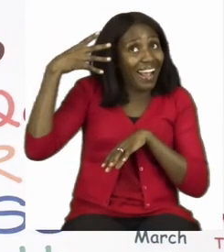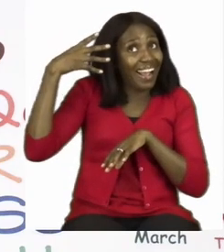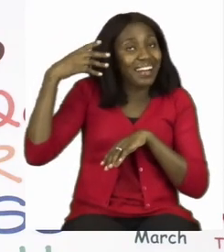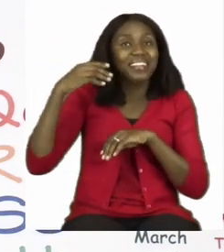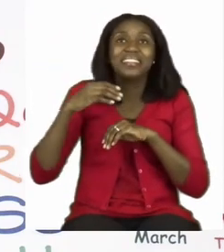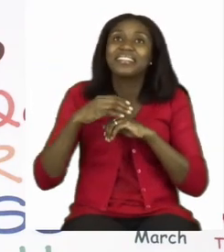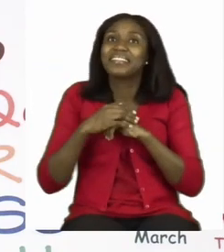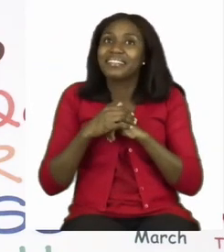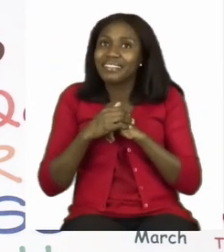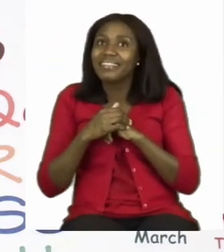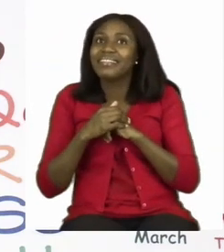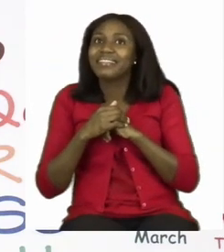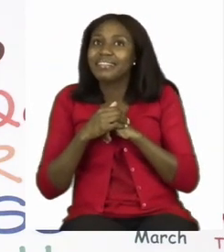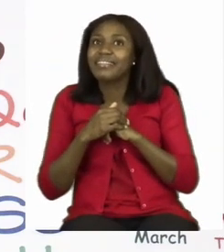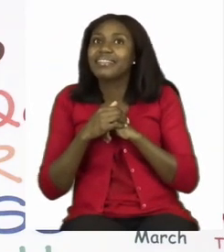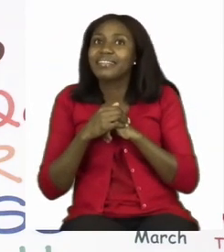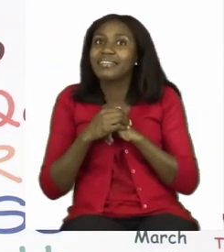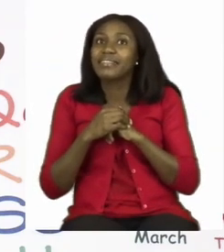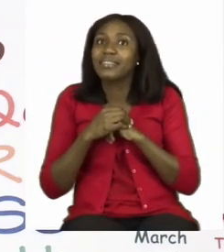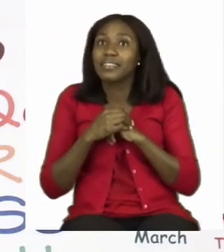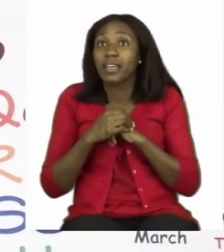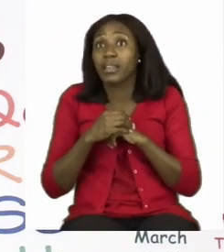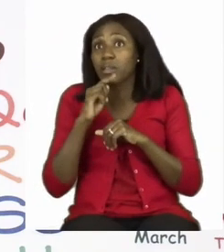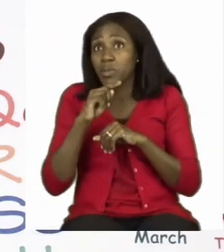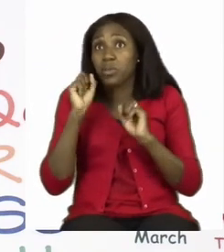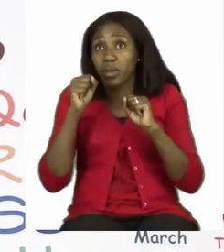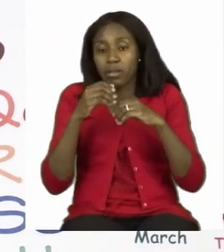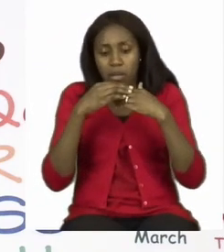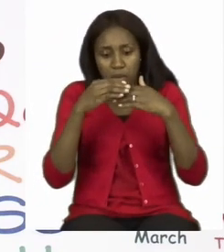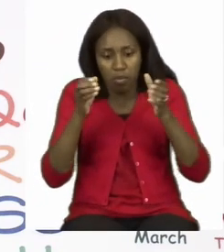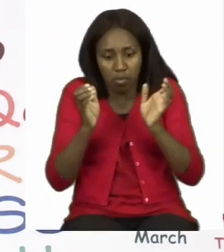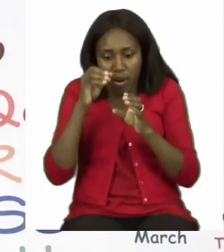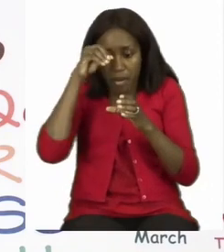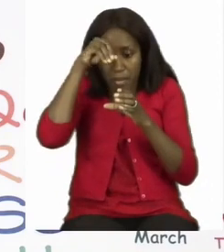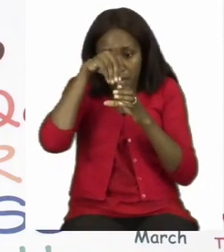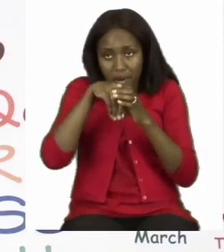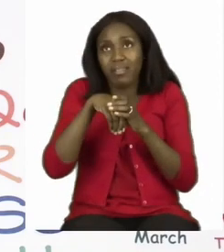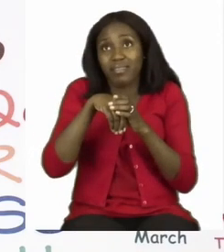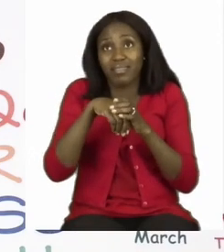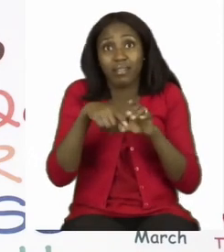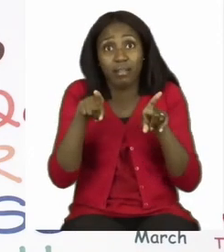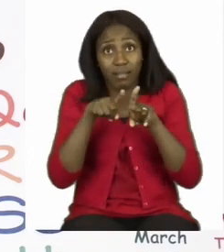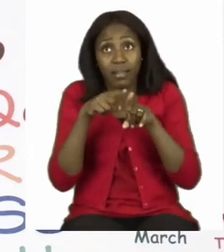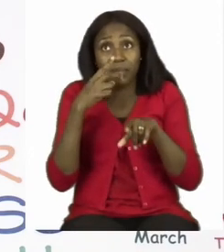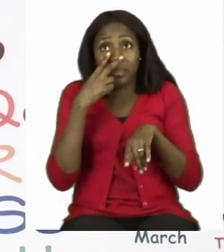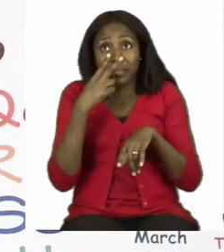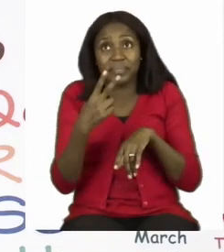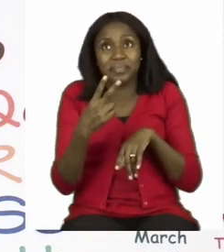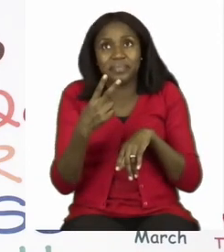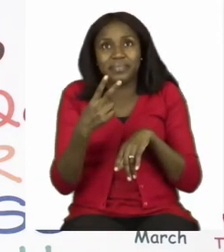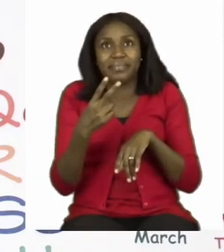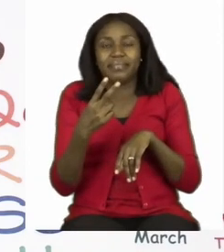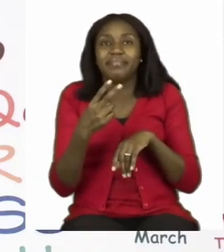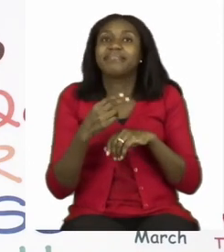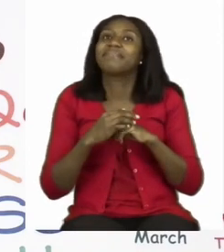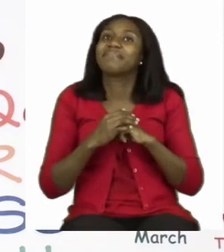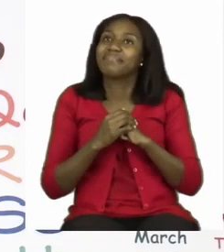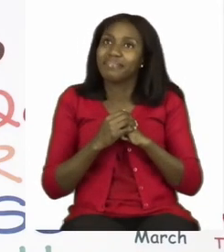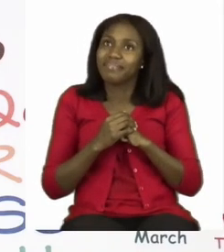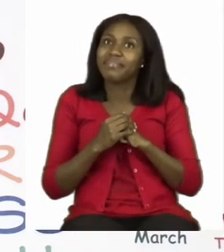The sunflower can also be put in a pot plant like the one you can see there. So this one